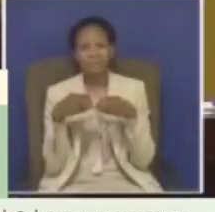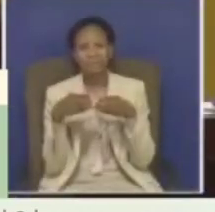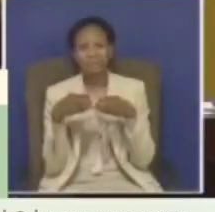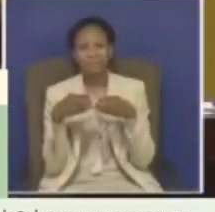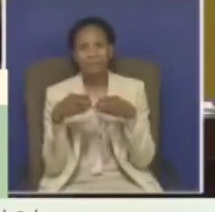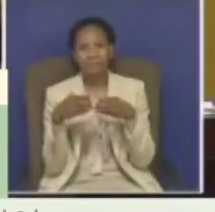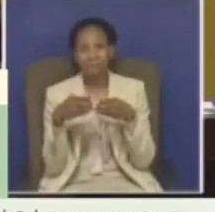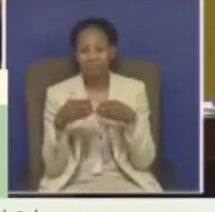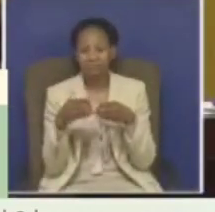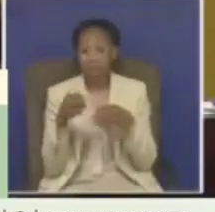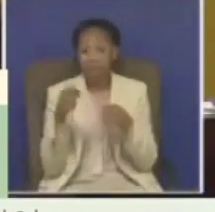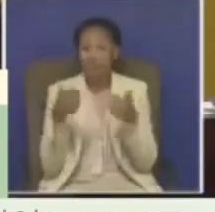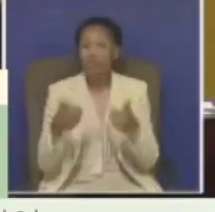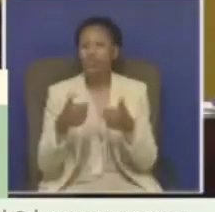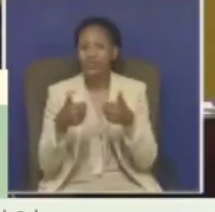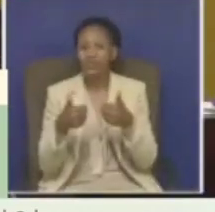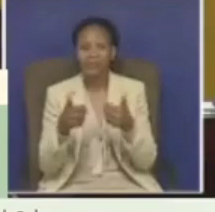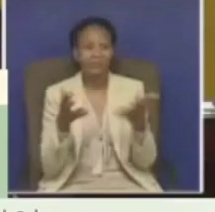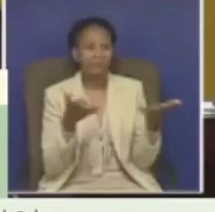Is there a declaration from Good?